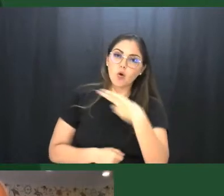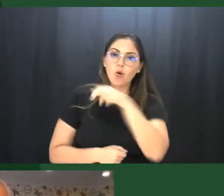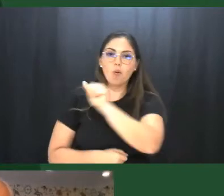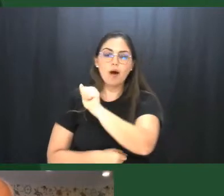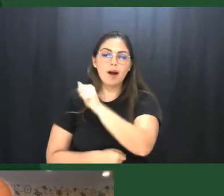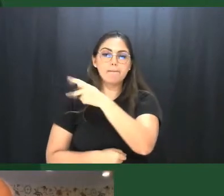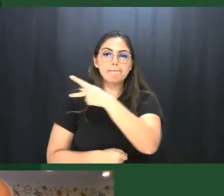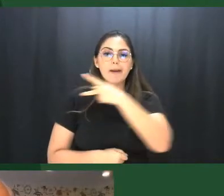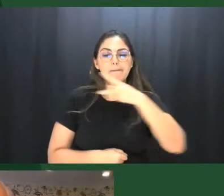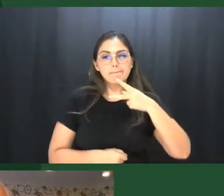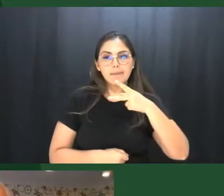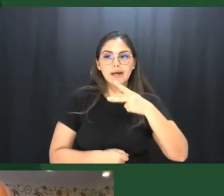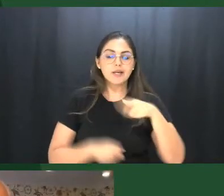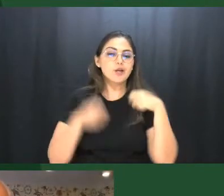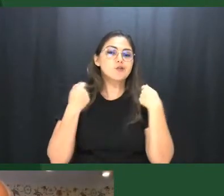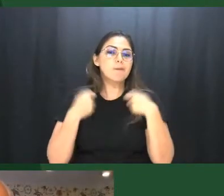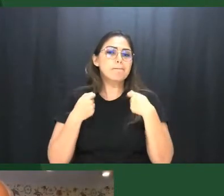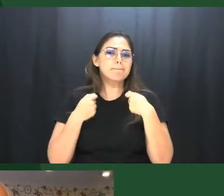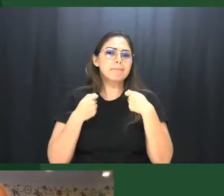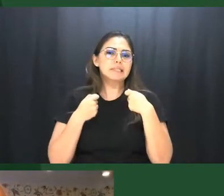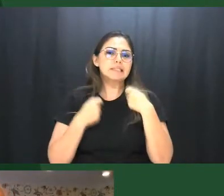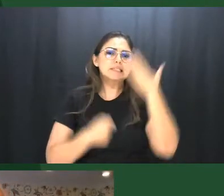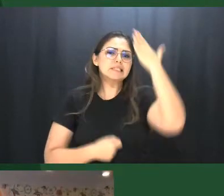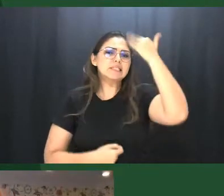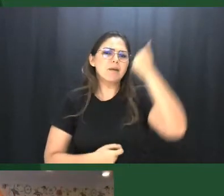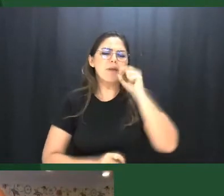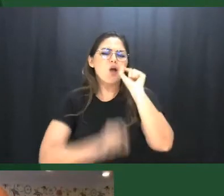be very difficult to do that.